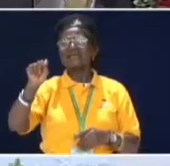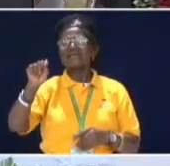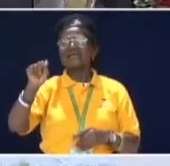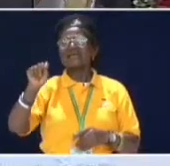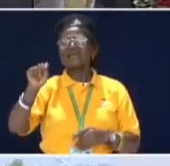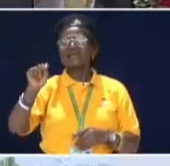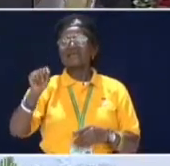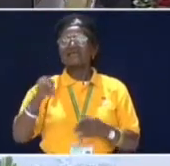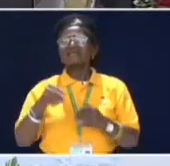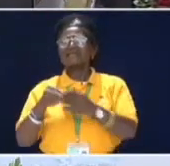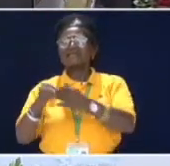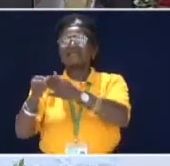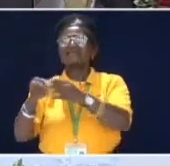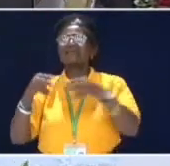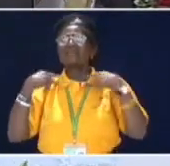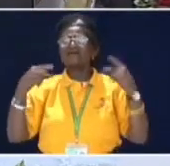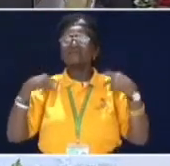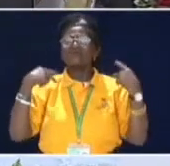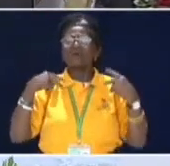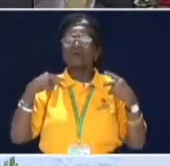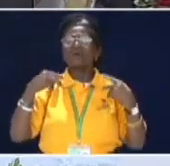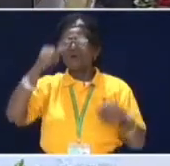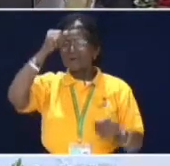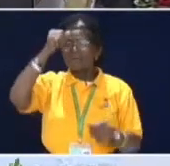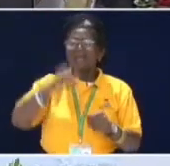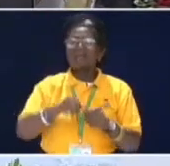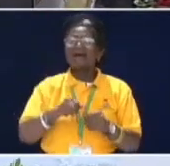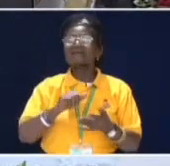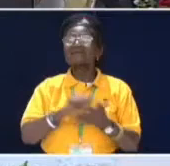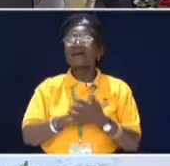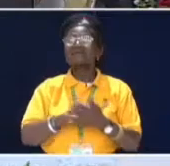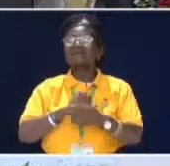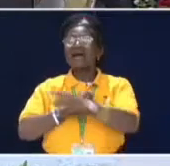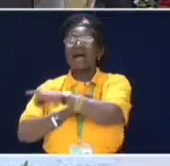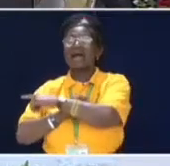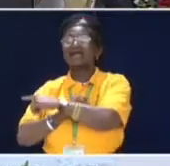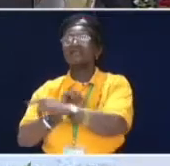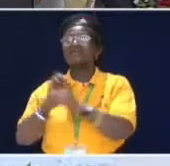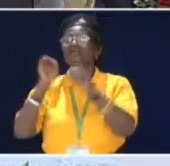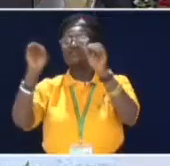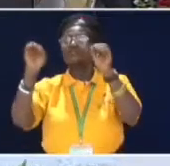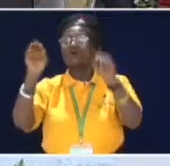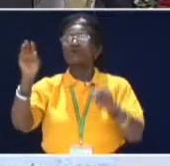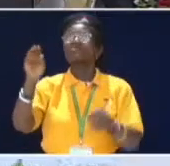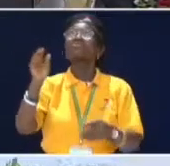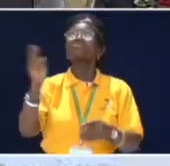lead pastor remembered that I taught them something long ago.